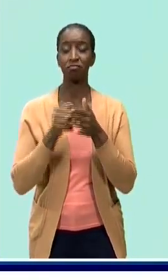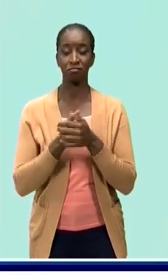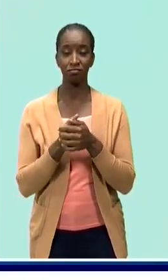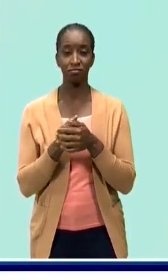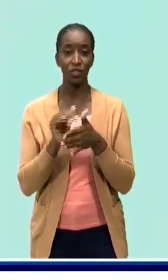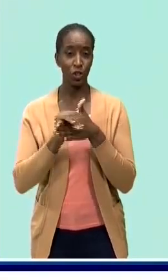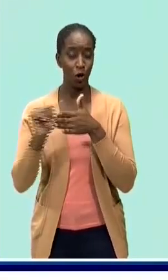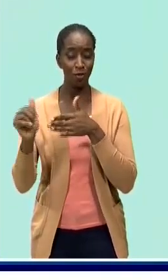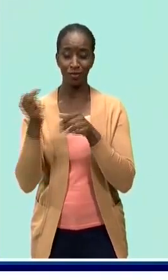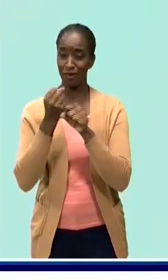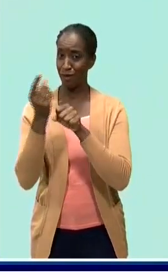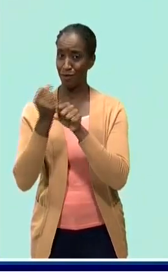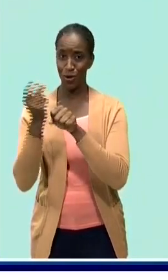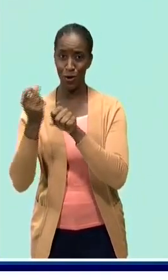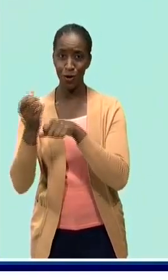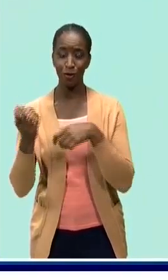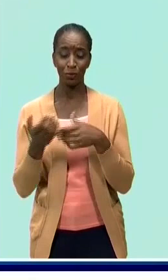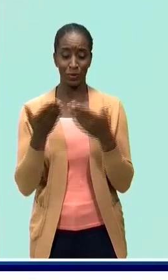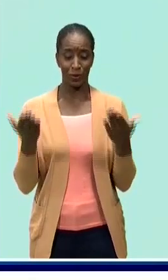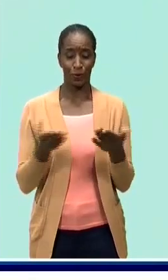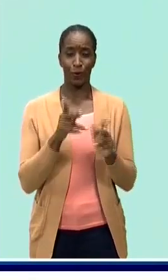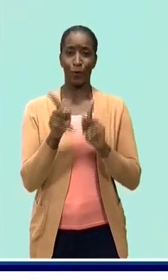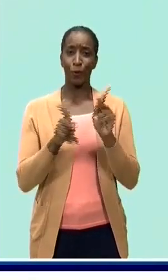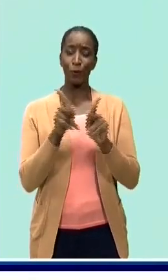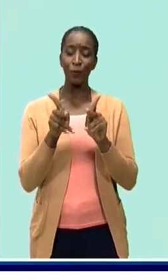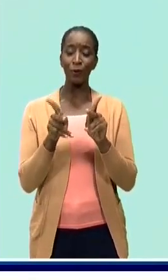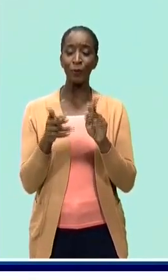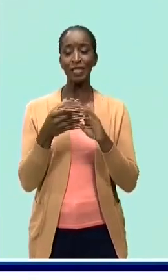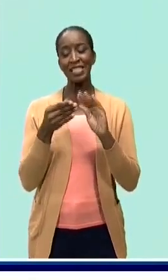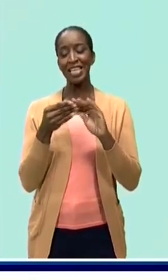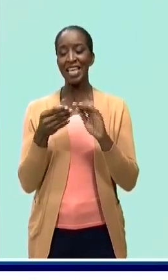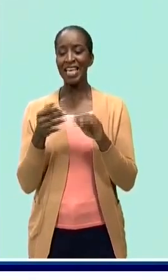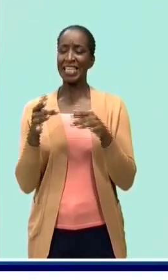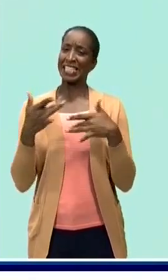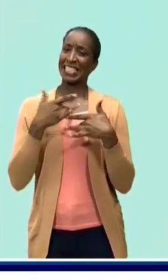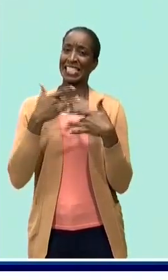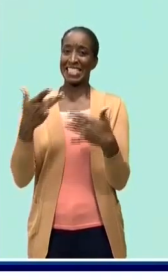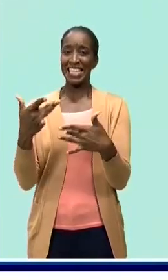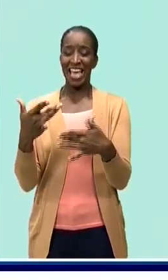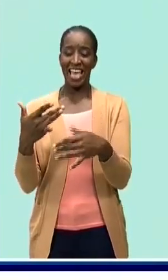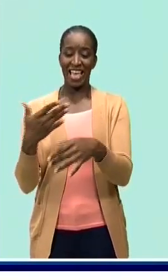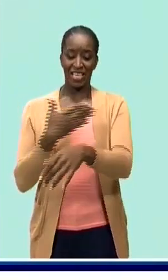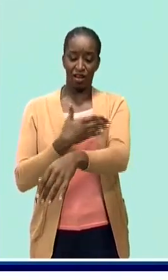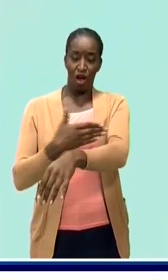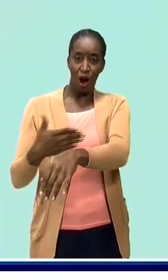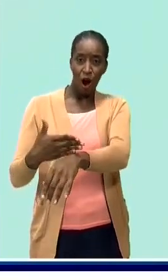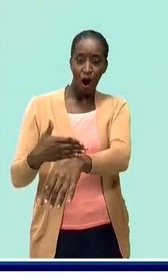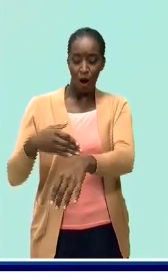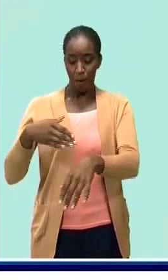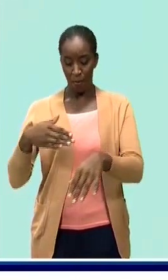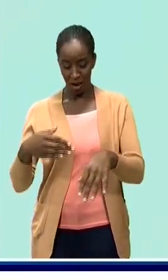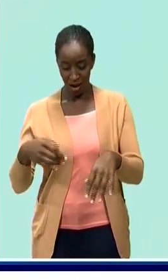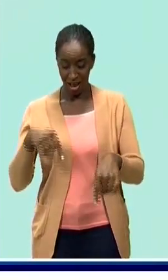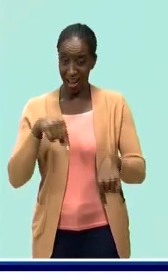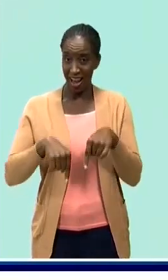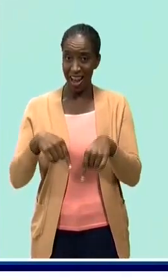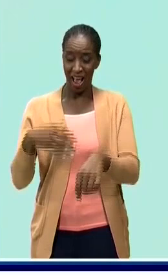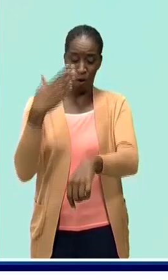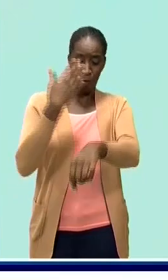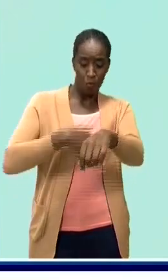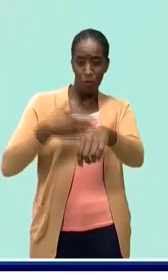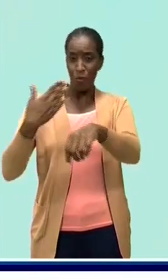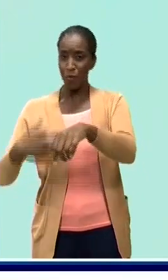of the world, but that's nothing to boast about. The amputee capital of the world means that we just cut off your limbs. And it's nothing that we should feel